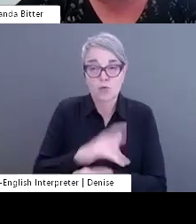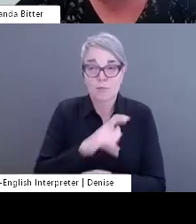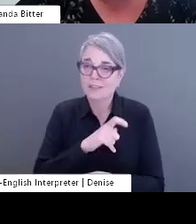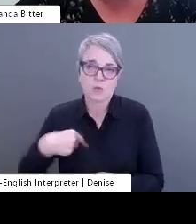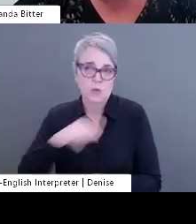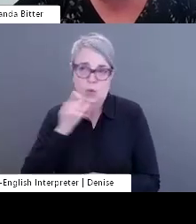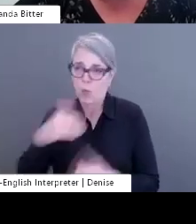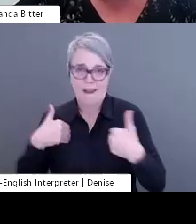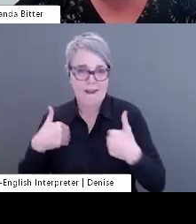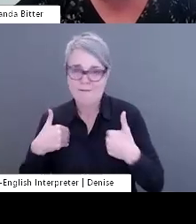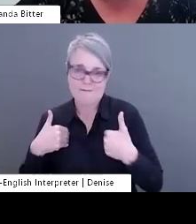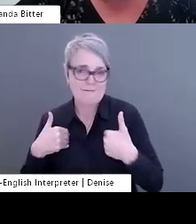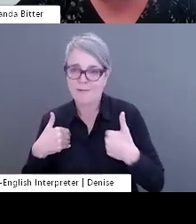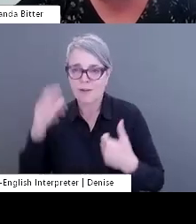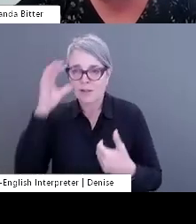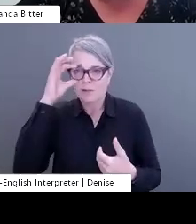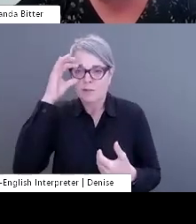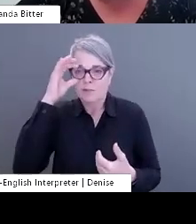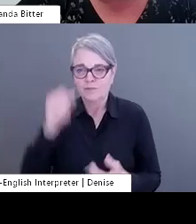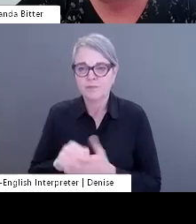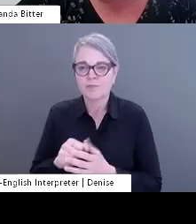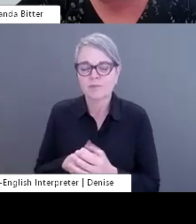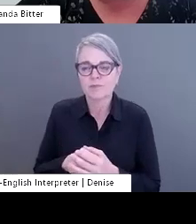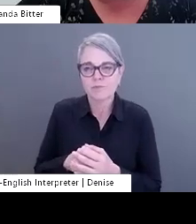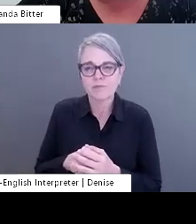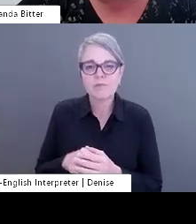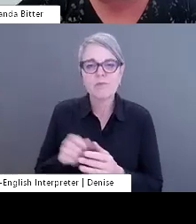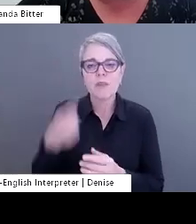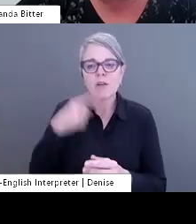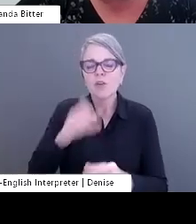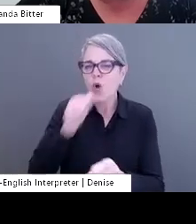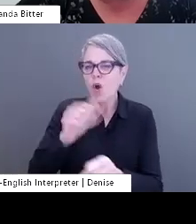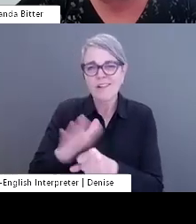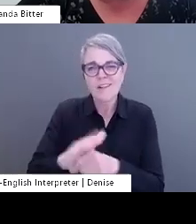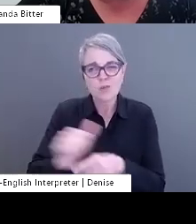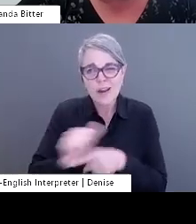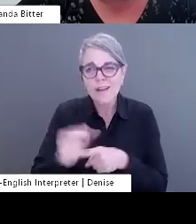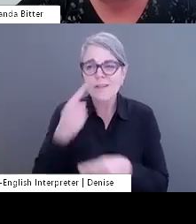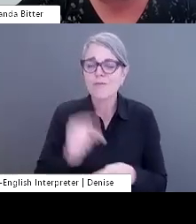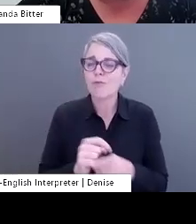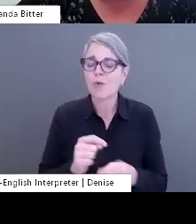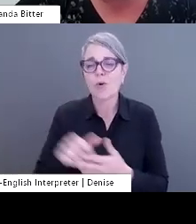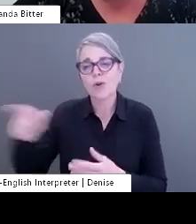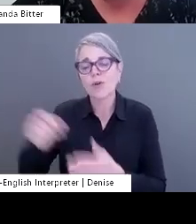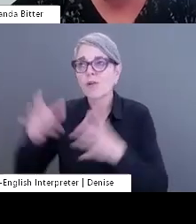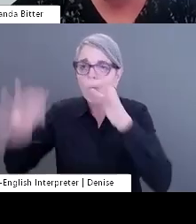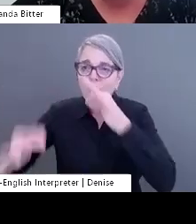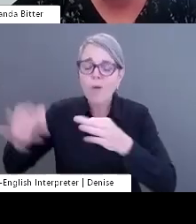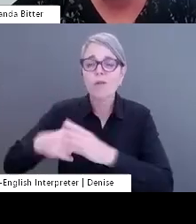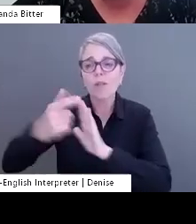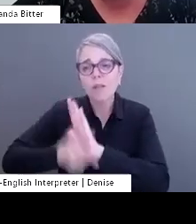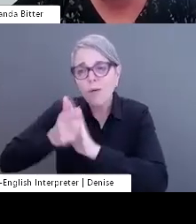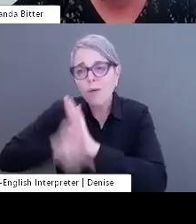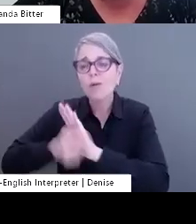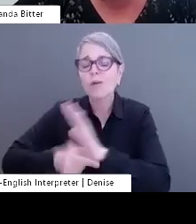abuse. So lack of training for prosecutors, court officials, victim service providers, lack